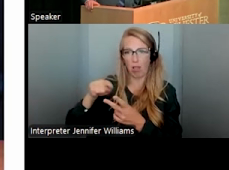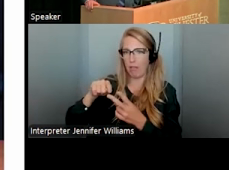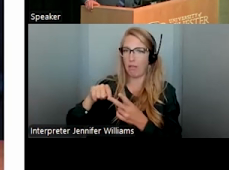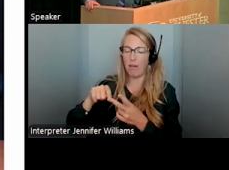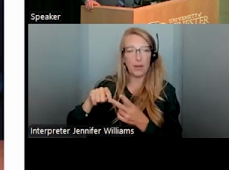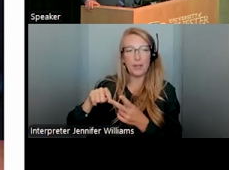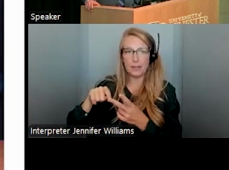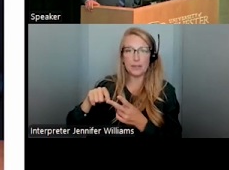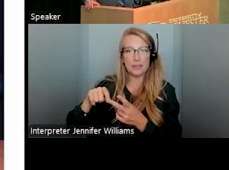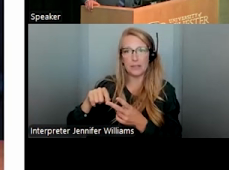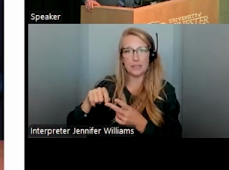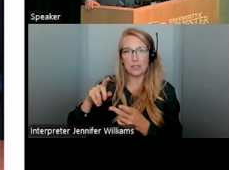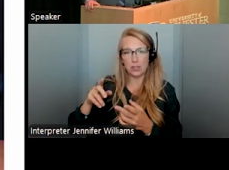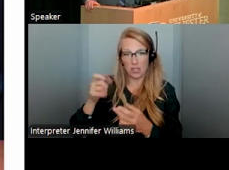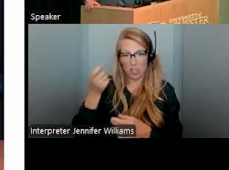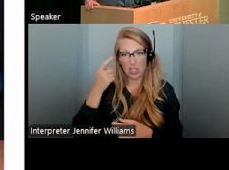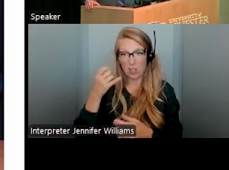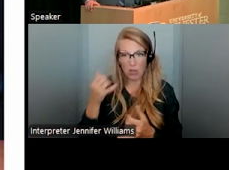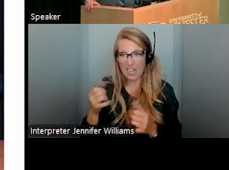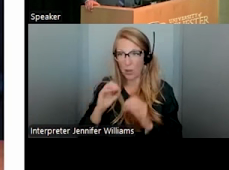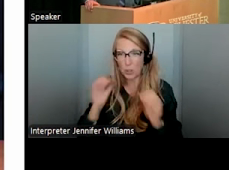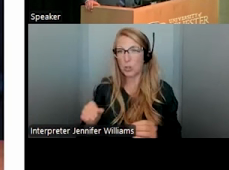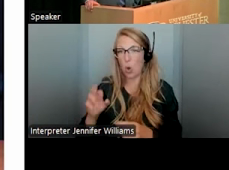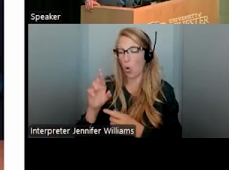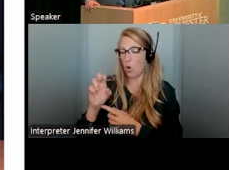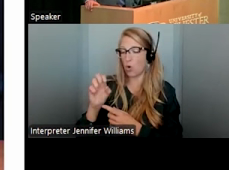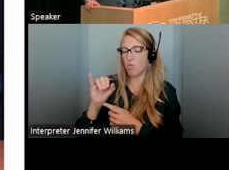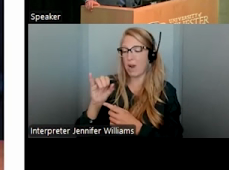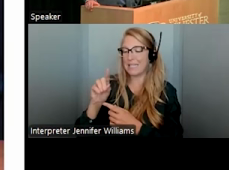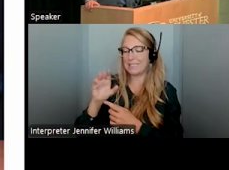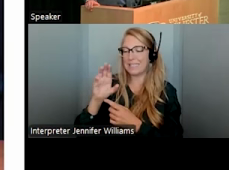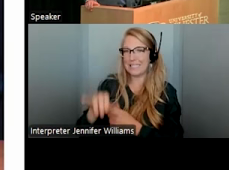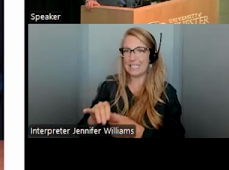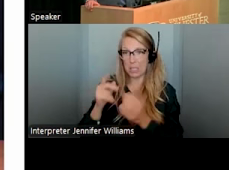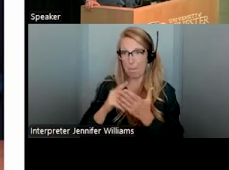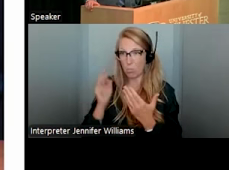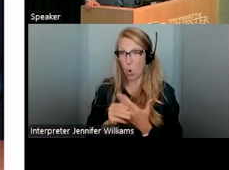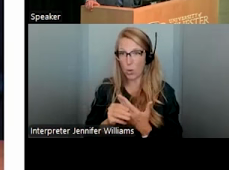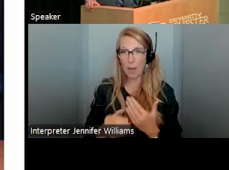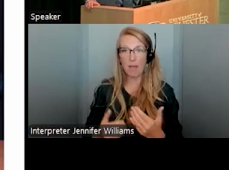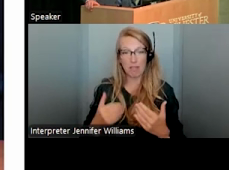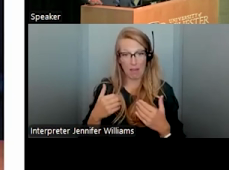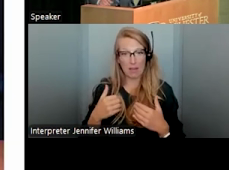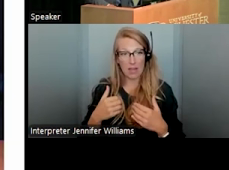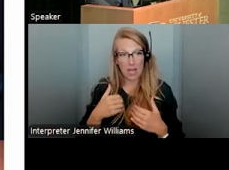know, there's not a single residency program that has clinical